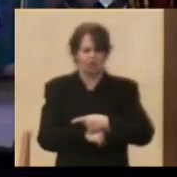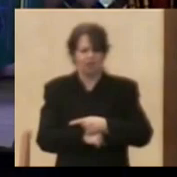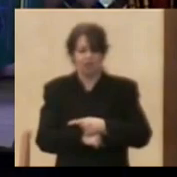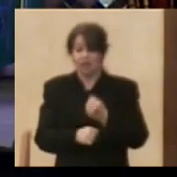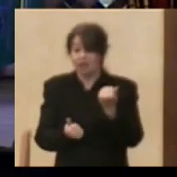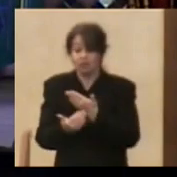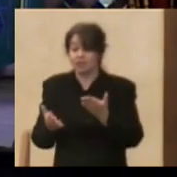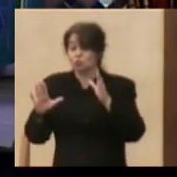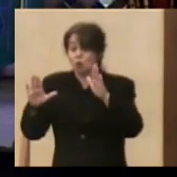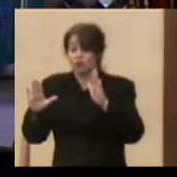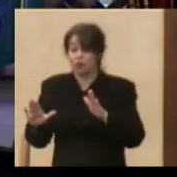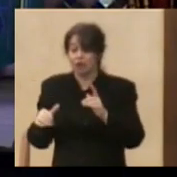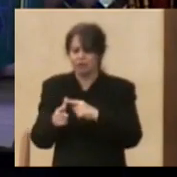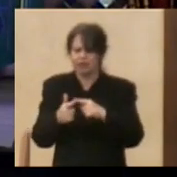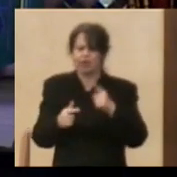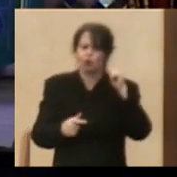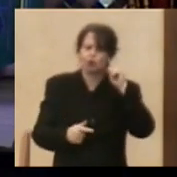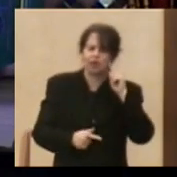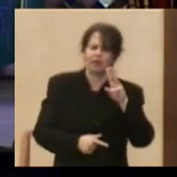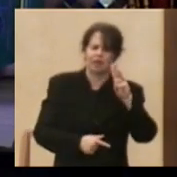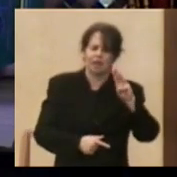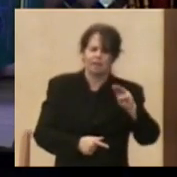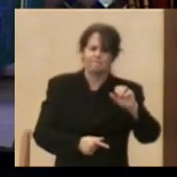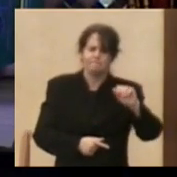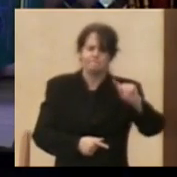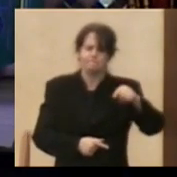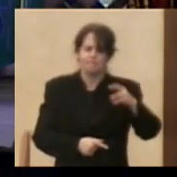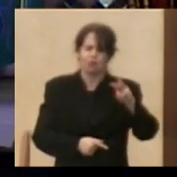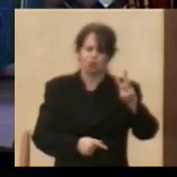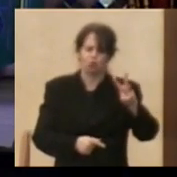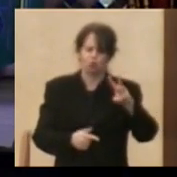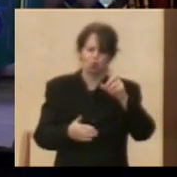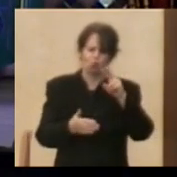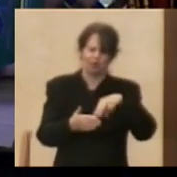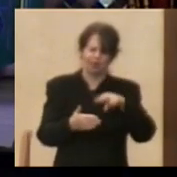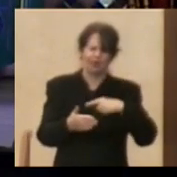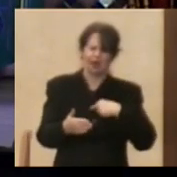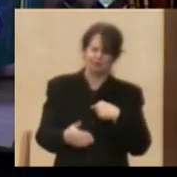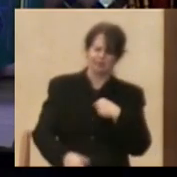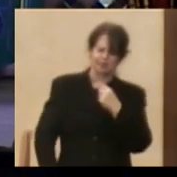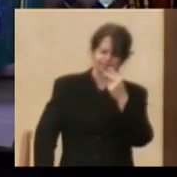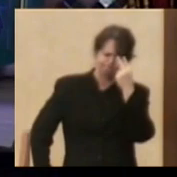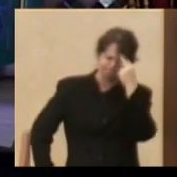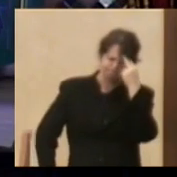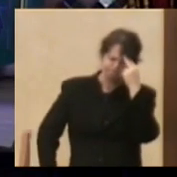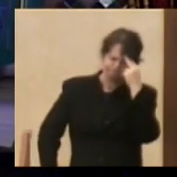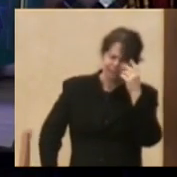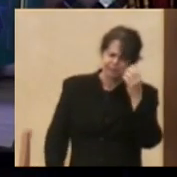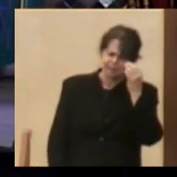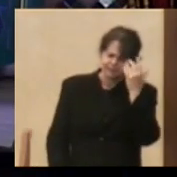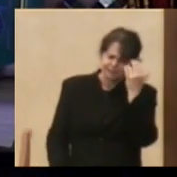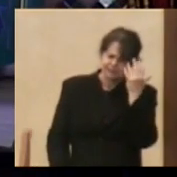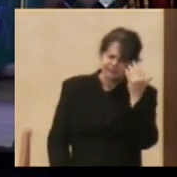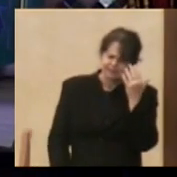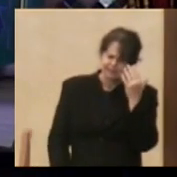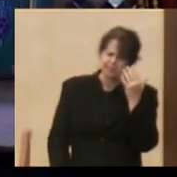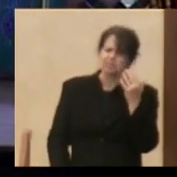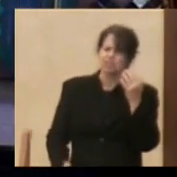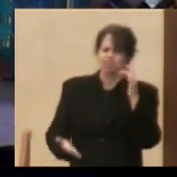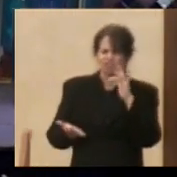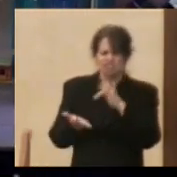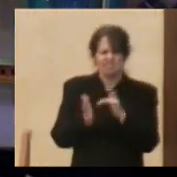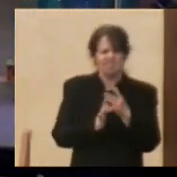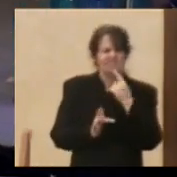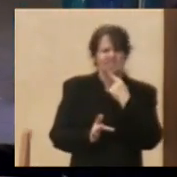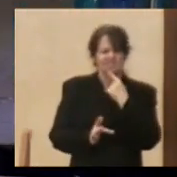I hear that Matthew reading and, it got to me, you know? I mean, here Jesus says, turn the other